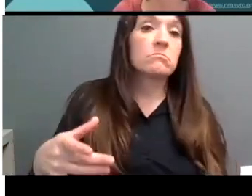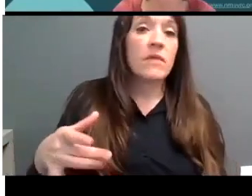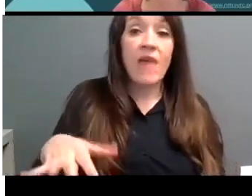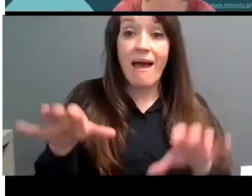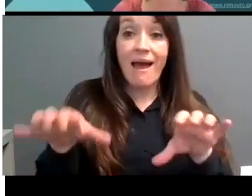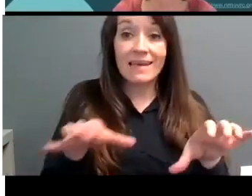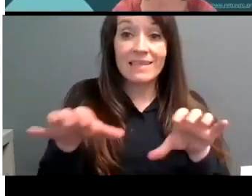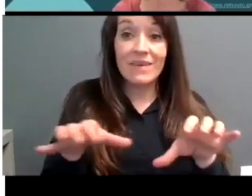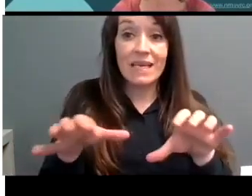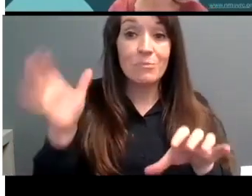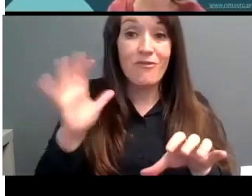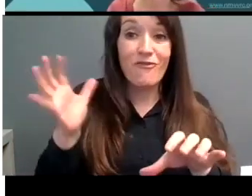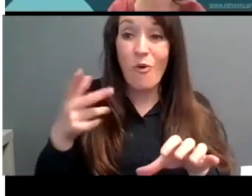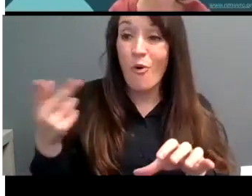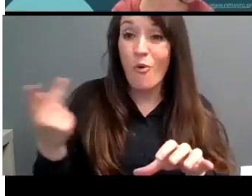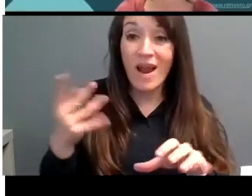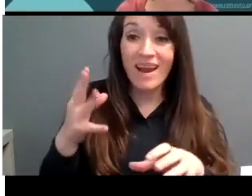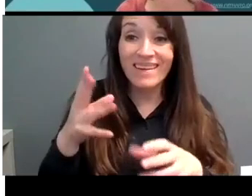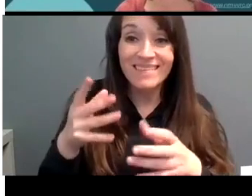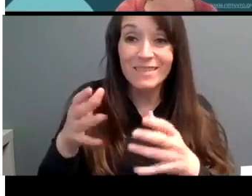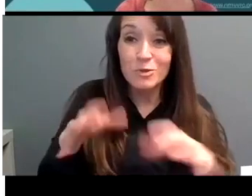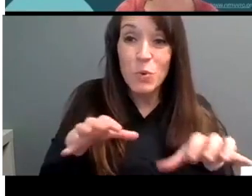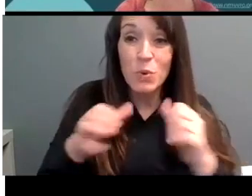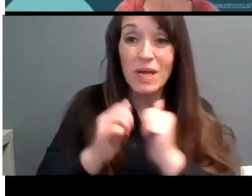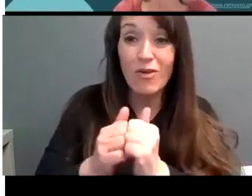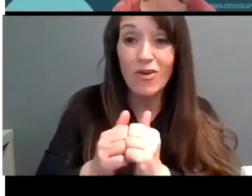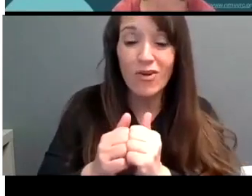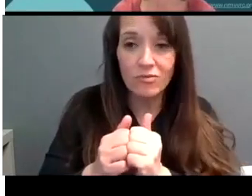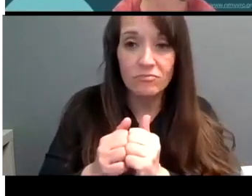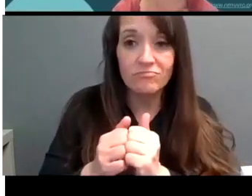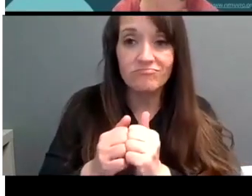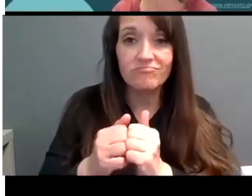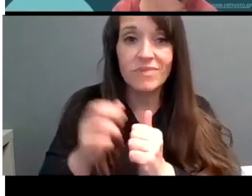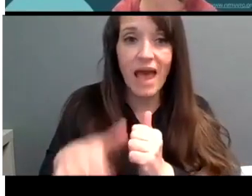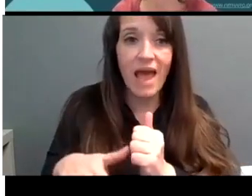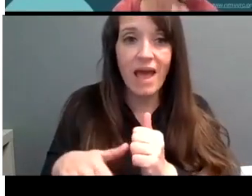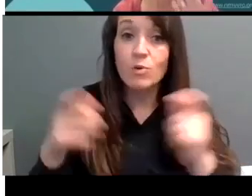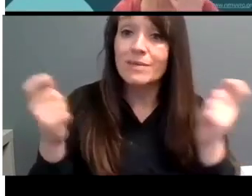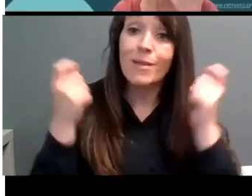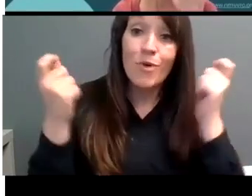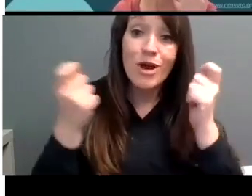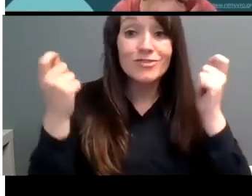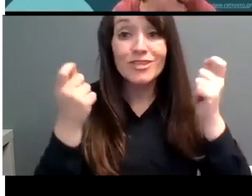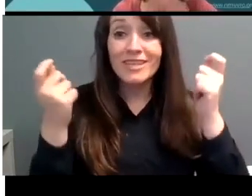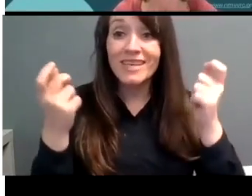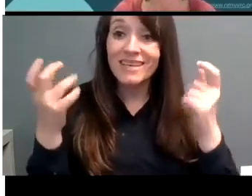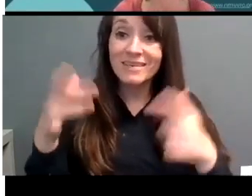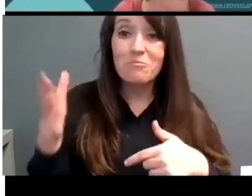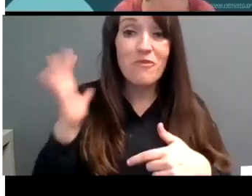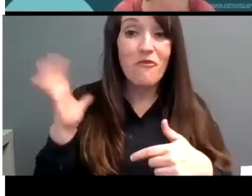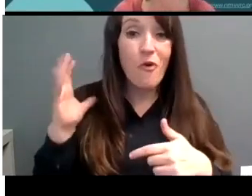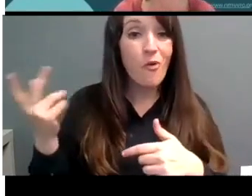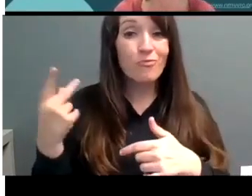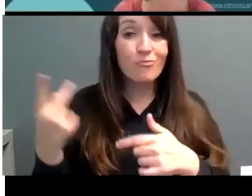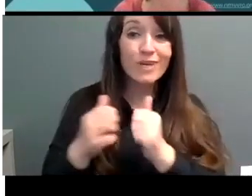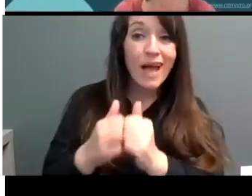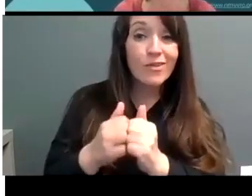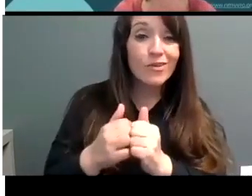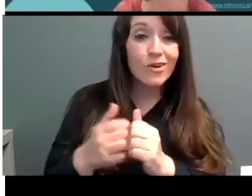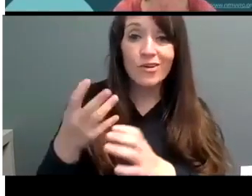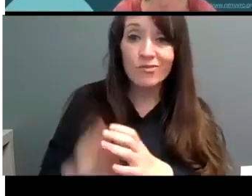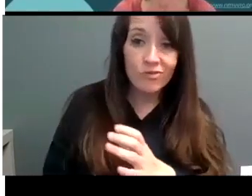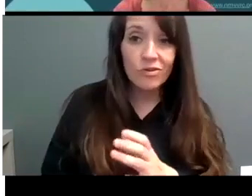that they lost, celebrations that are reminders of things that they no longer will be able to have with the person that they